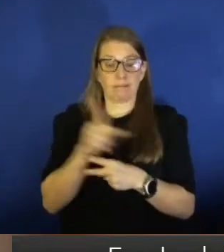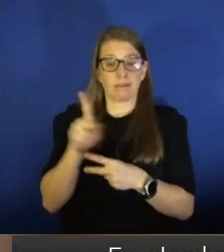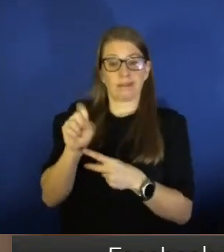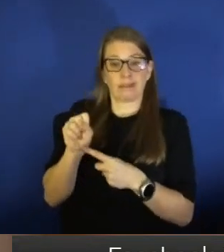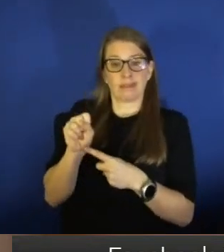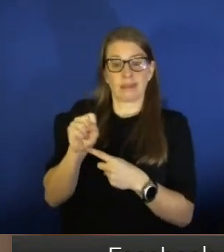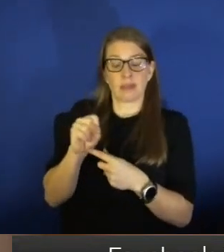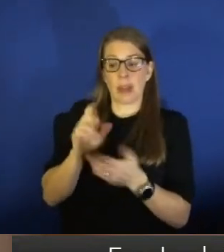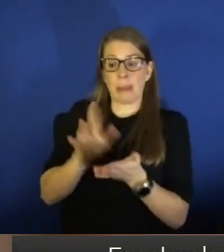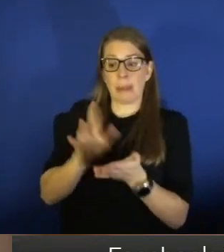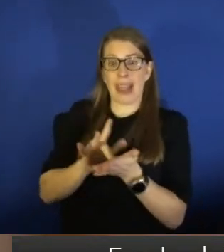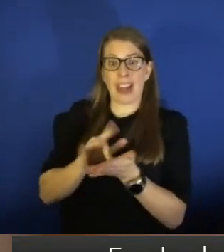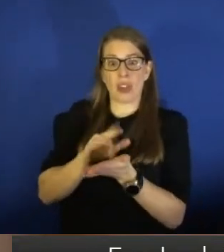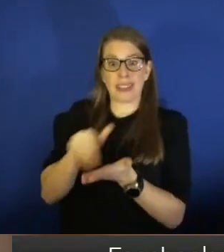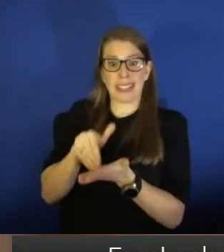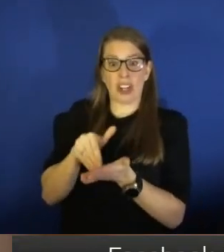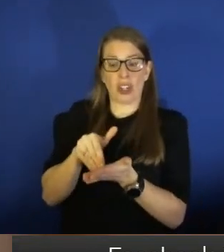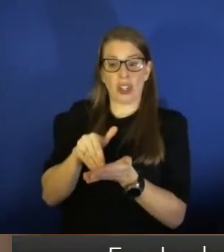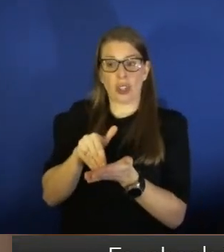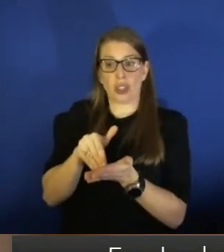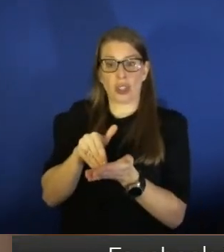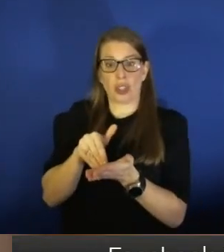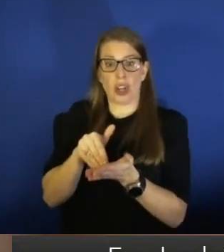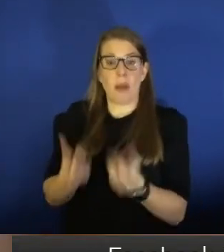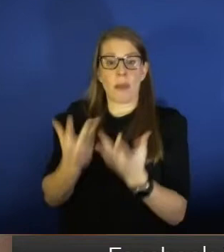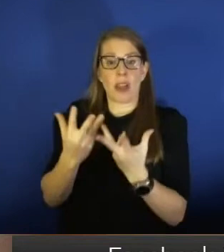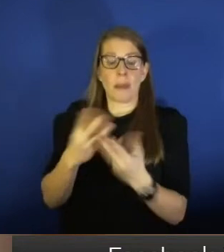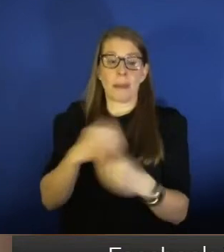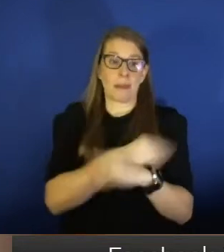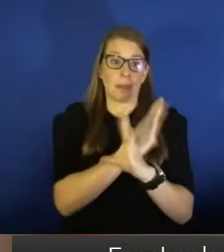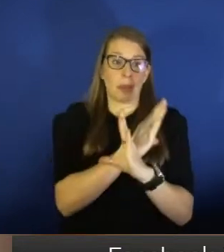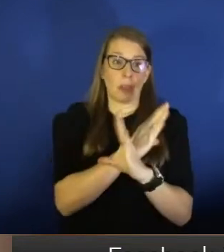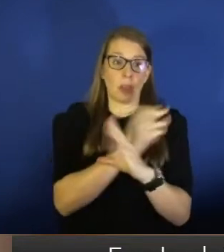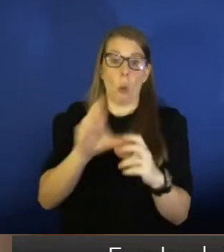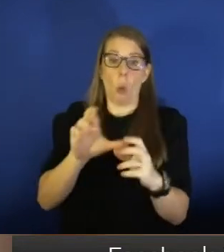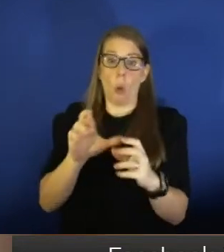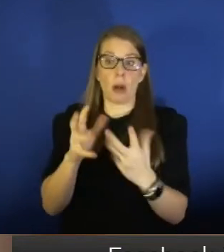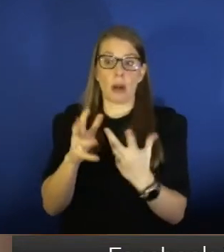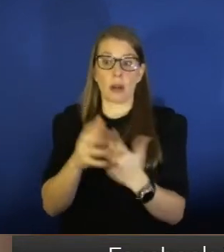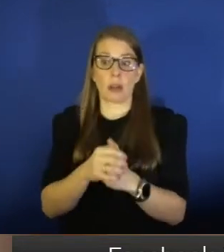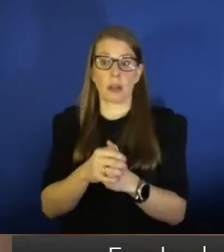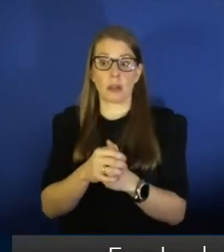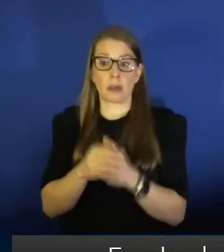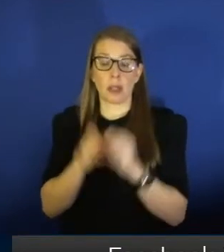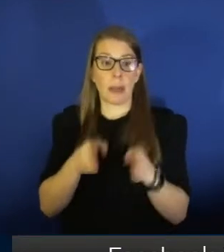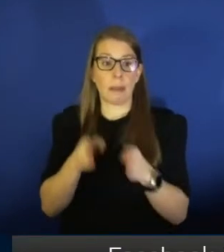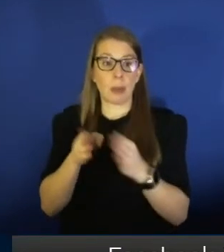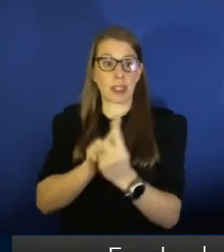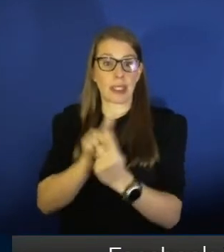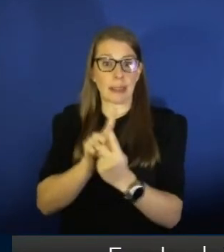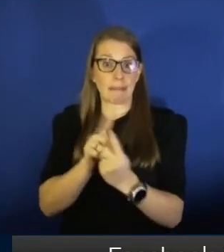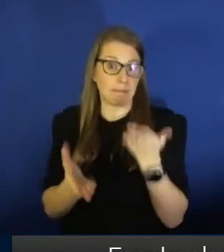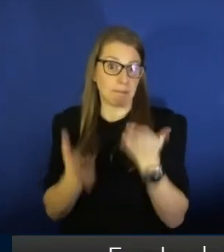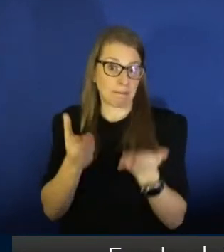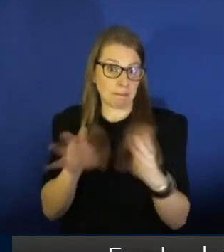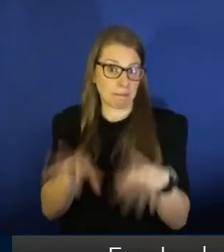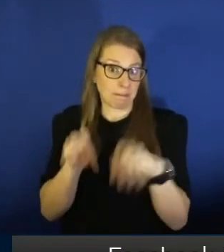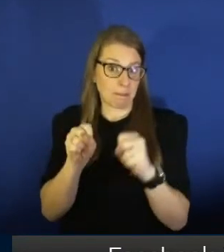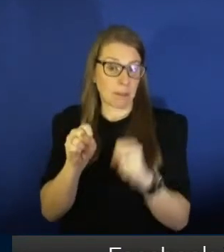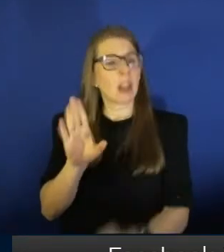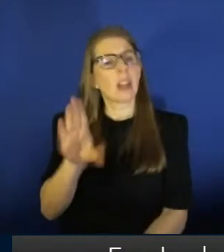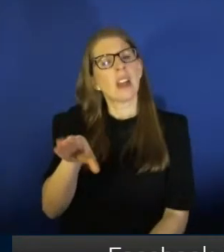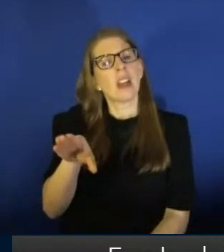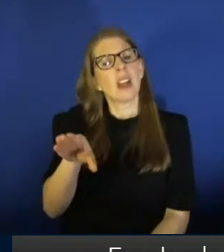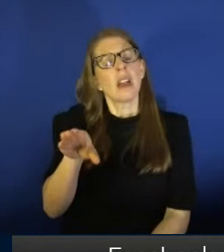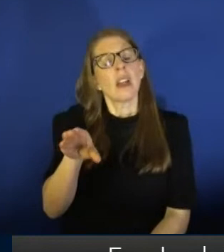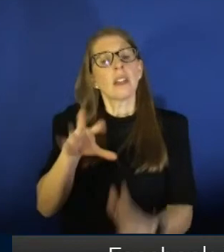Medical Center. And that, again, that may be done virtually or that may be done in person. So, Dr. Weis, what are some of the biggest challenges